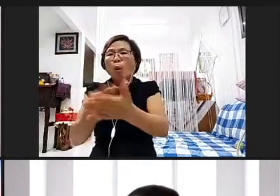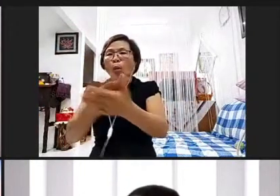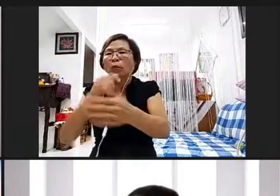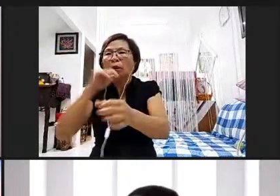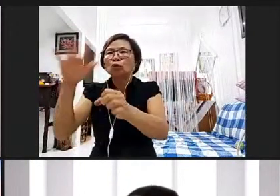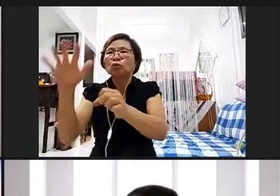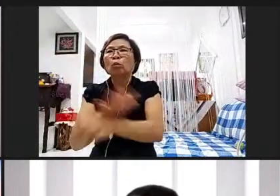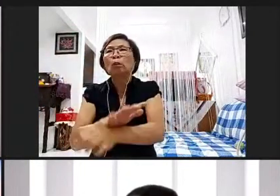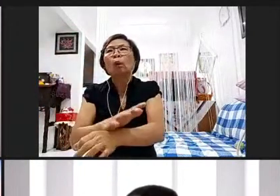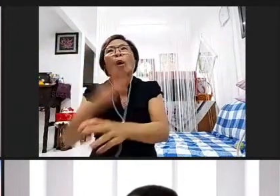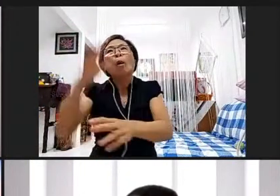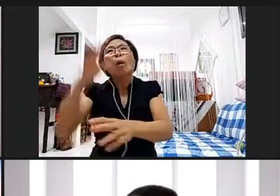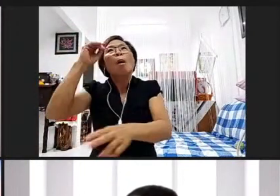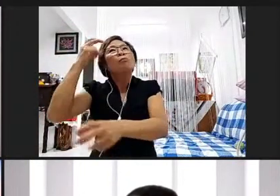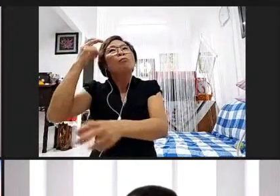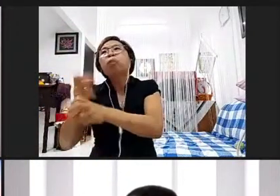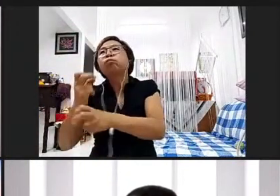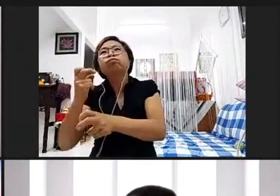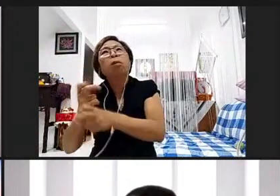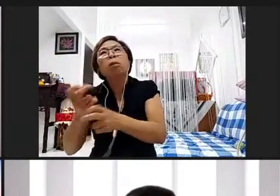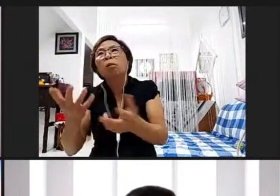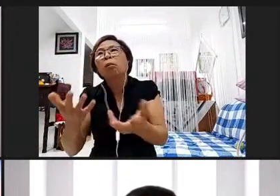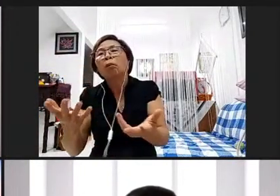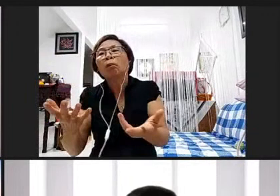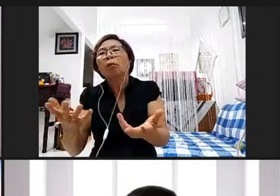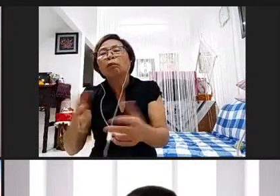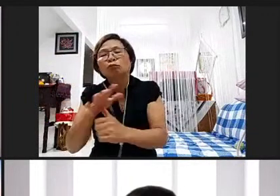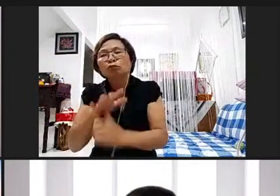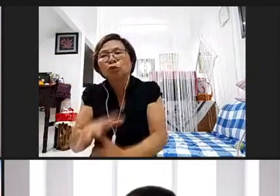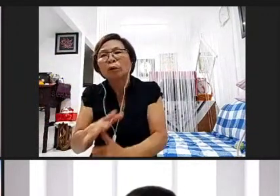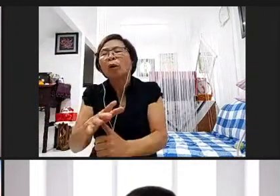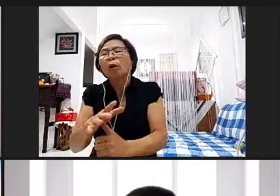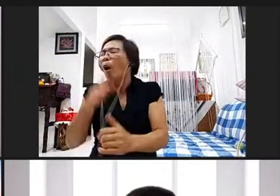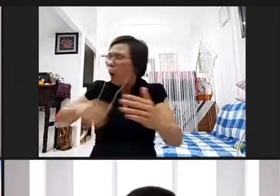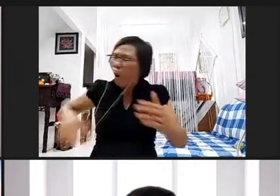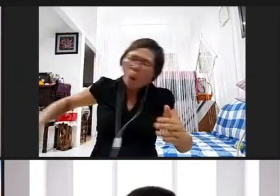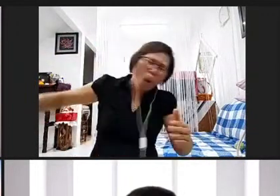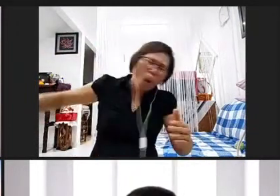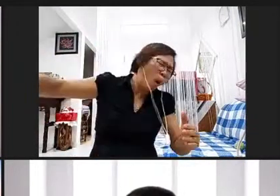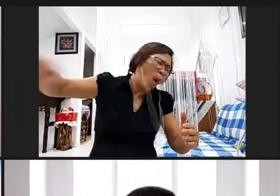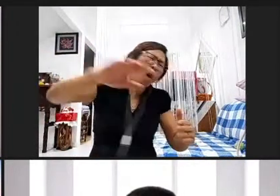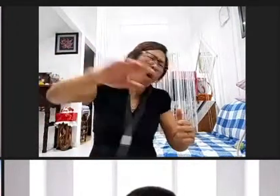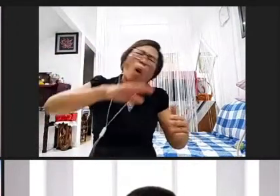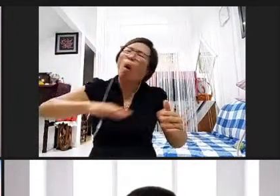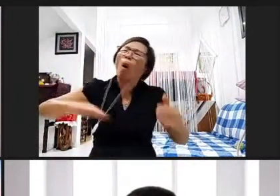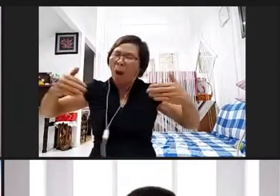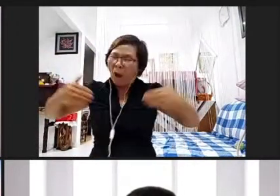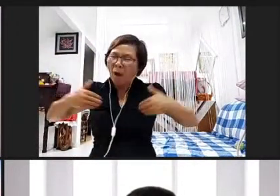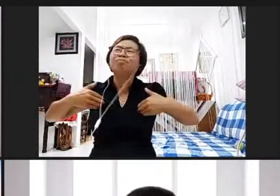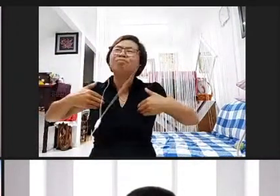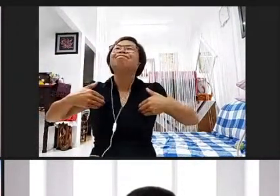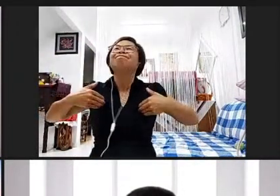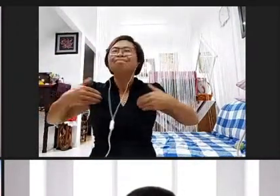thing. So everyone is affected in various degrees, and whether